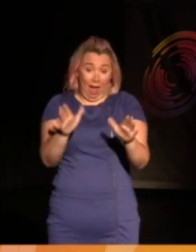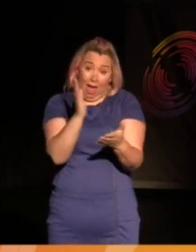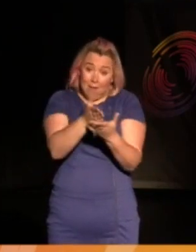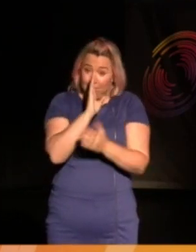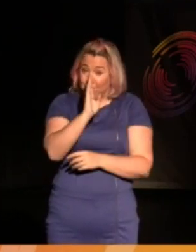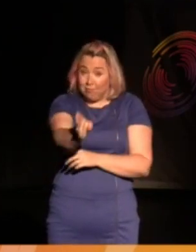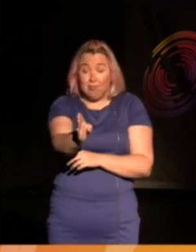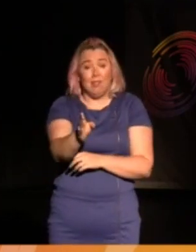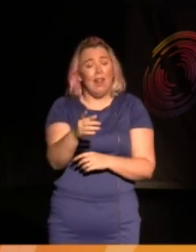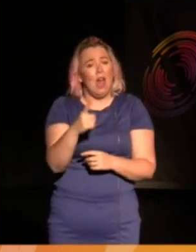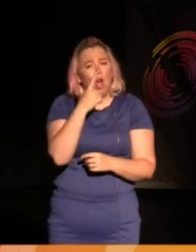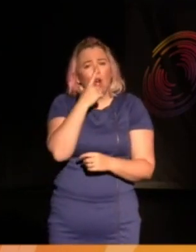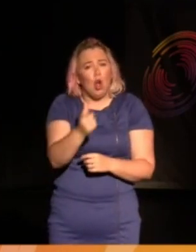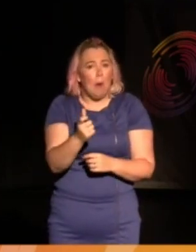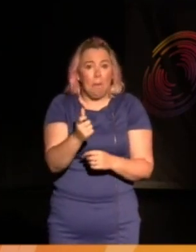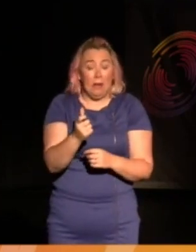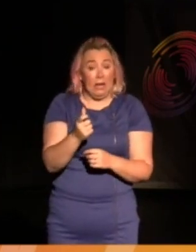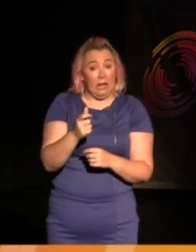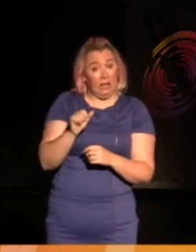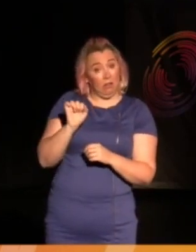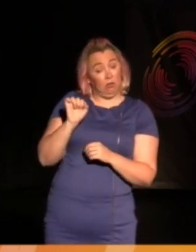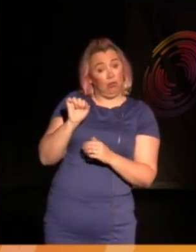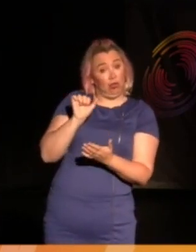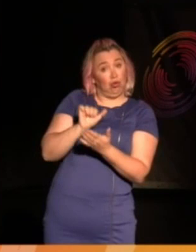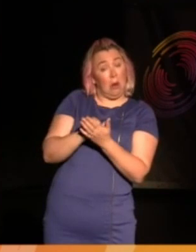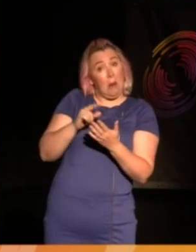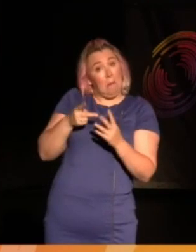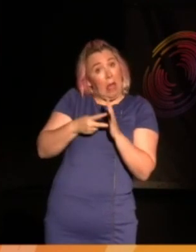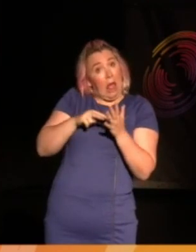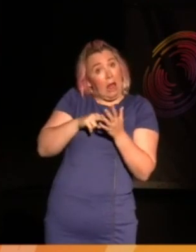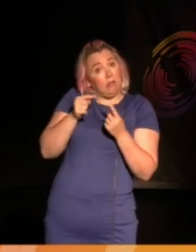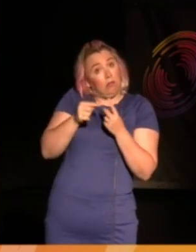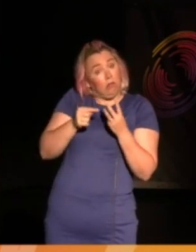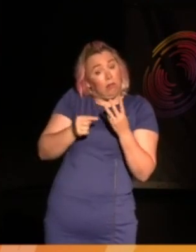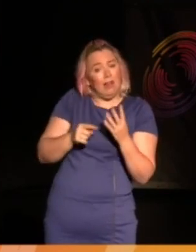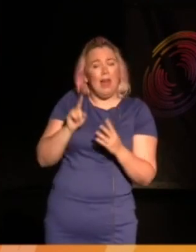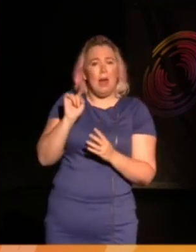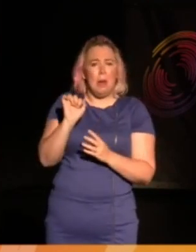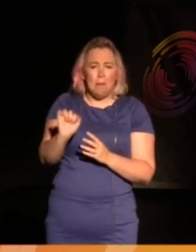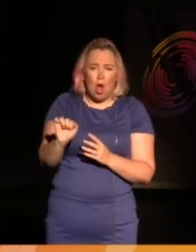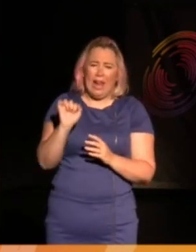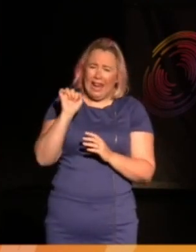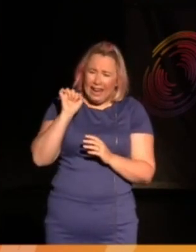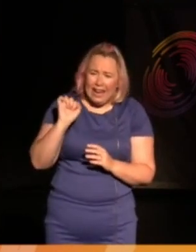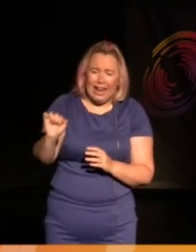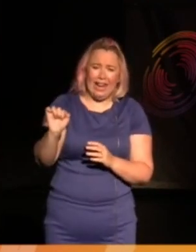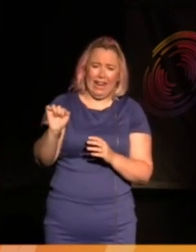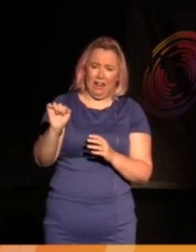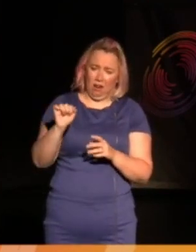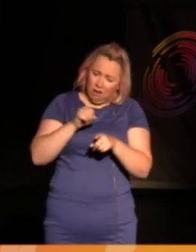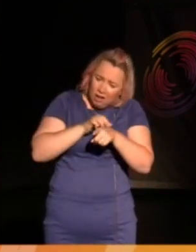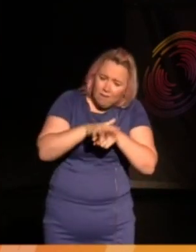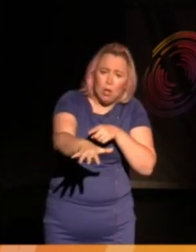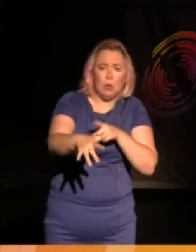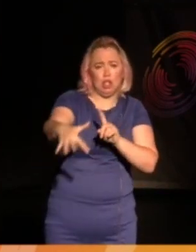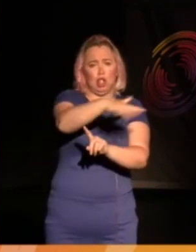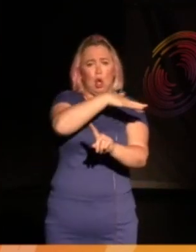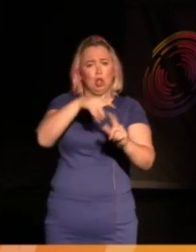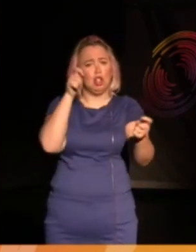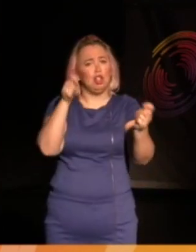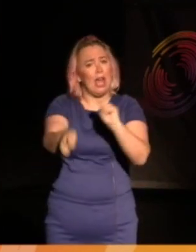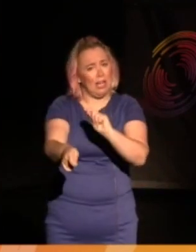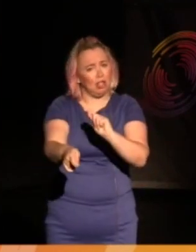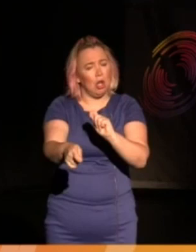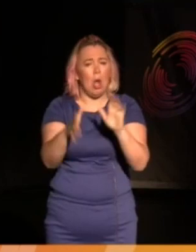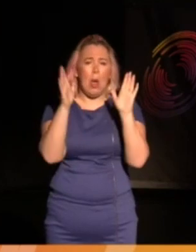there could have been some immediate merit to that. To be pivotal in the movement for progressive social change, we have to position